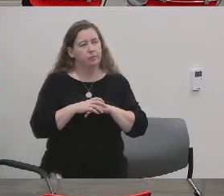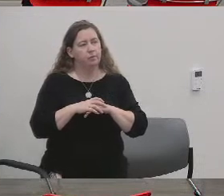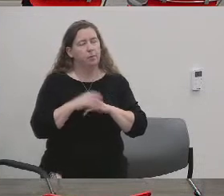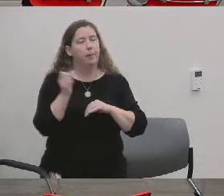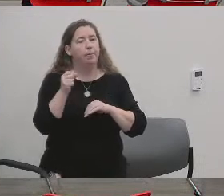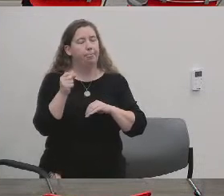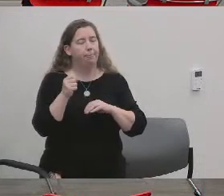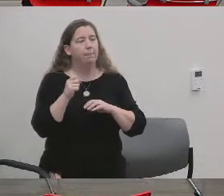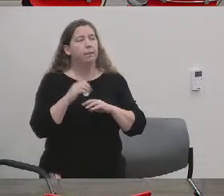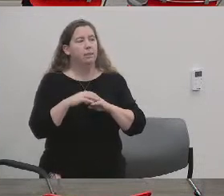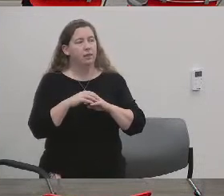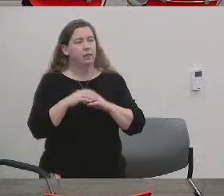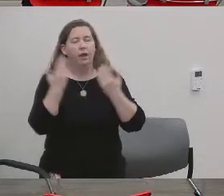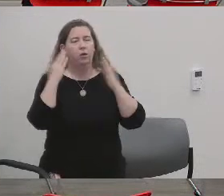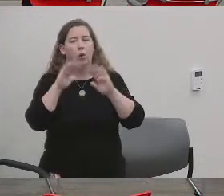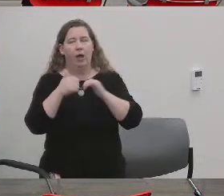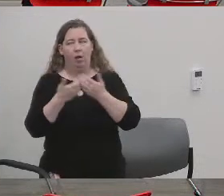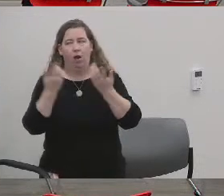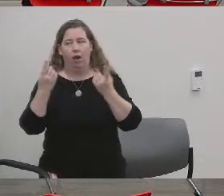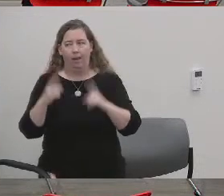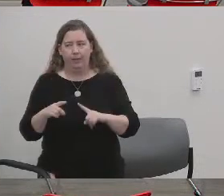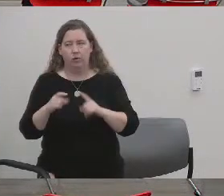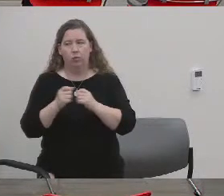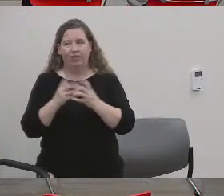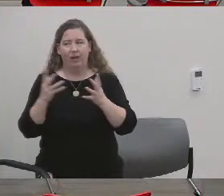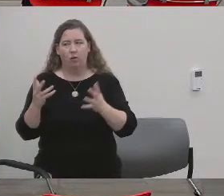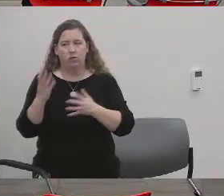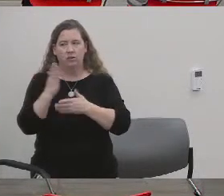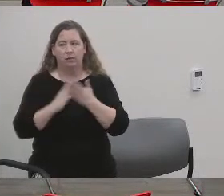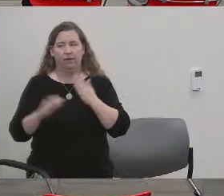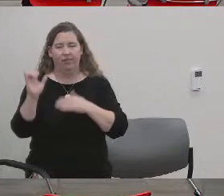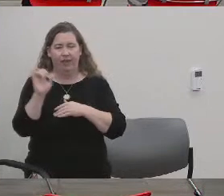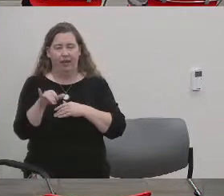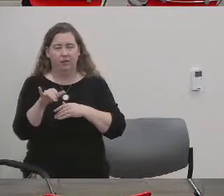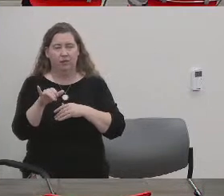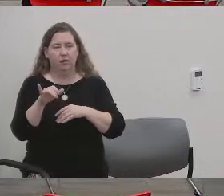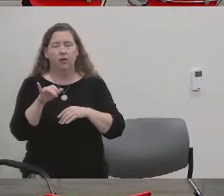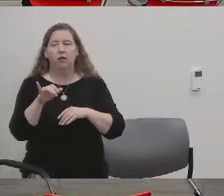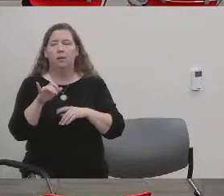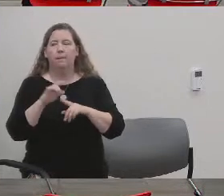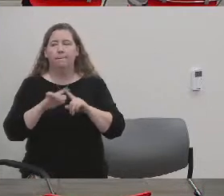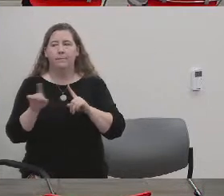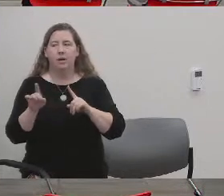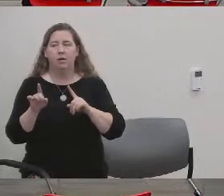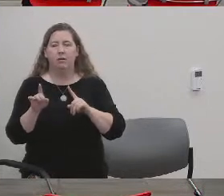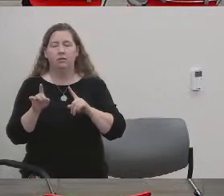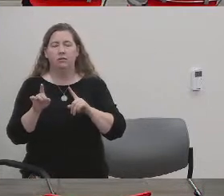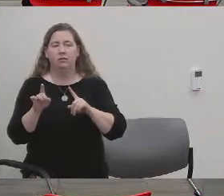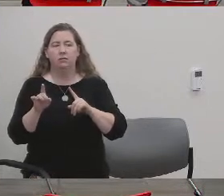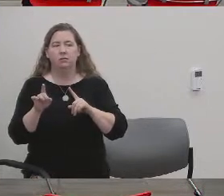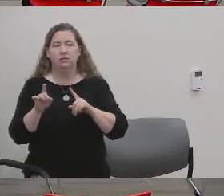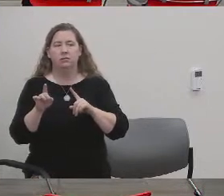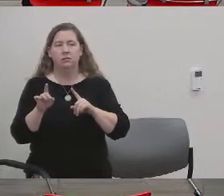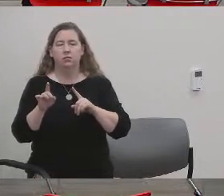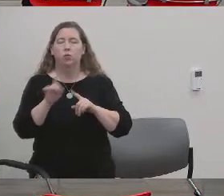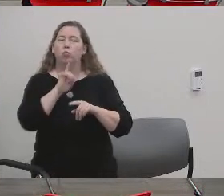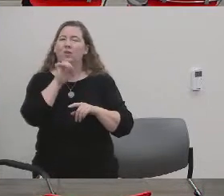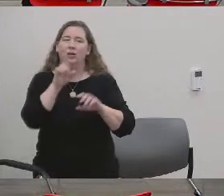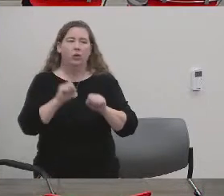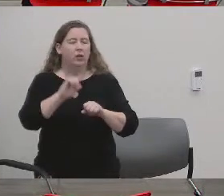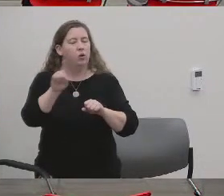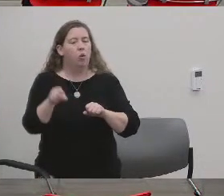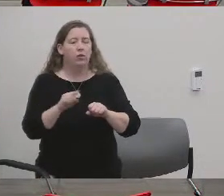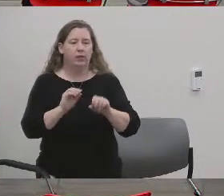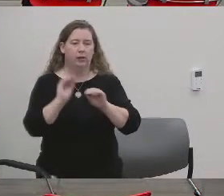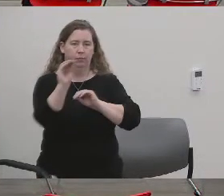yes, I don't know how this would happen without some of that happening, but on the flip side of that, we can really only move people in